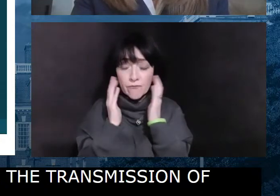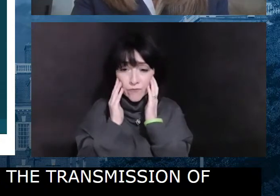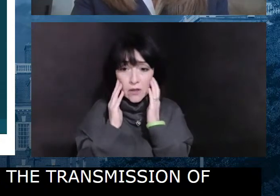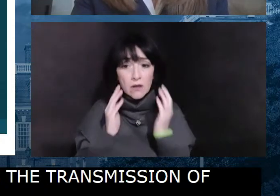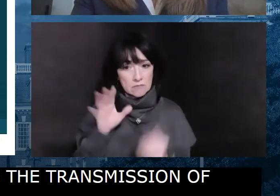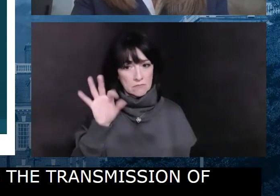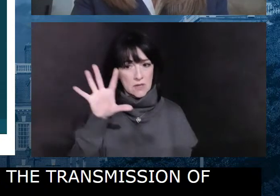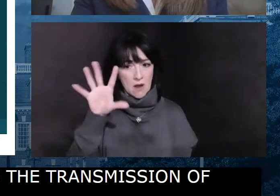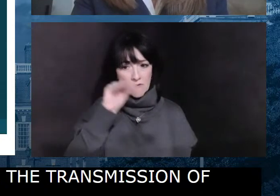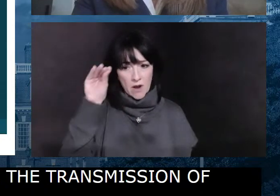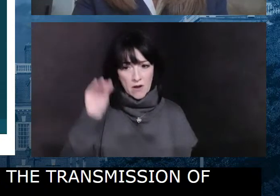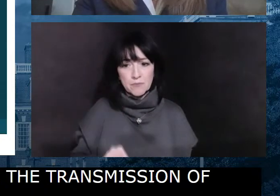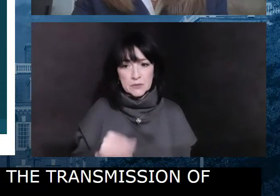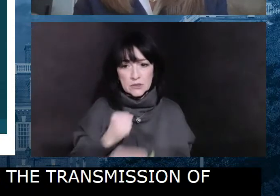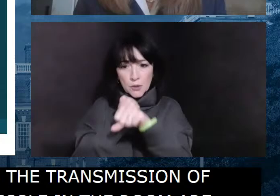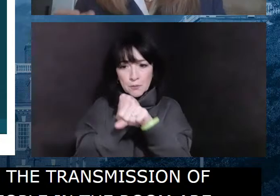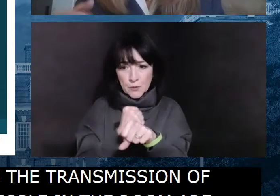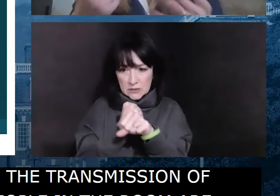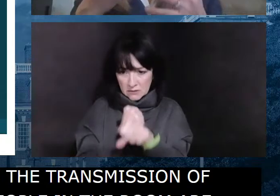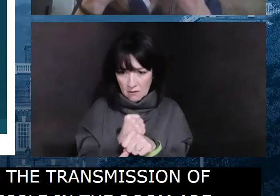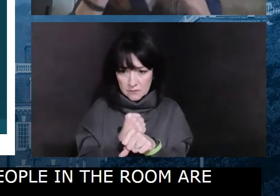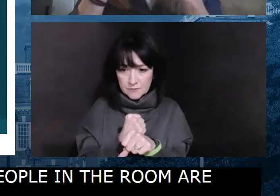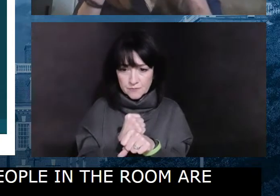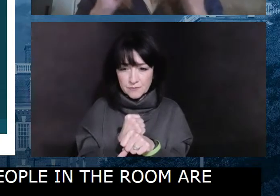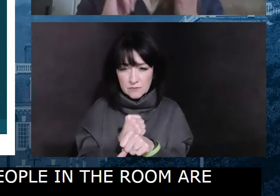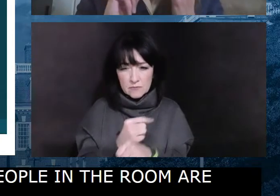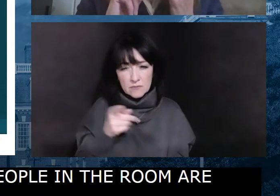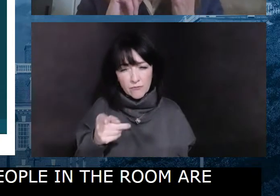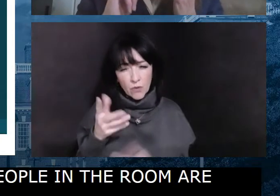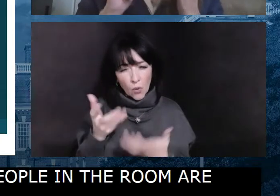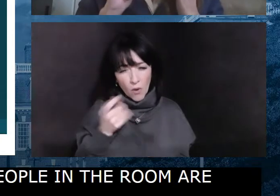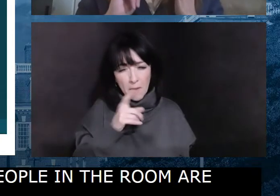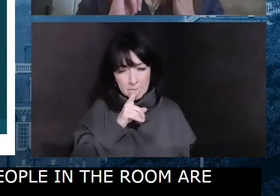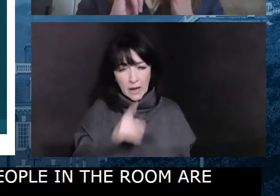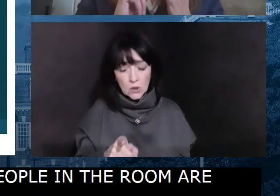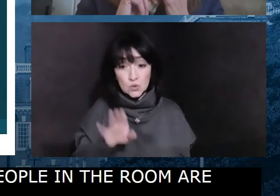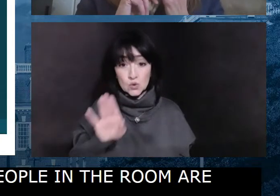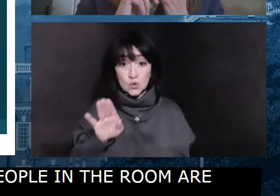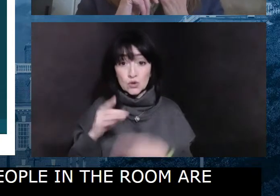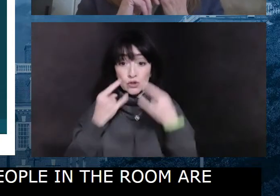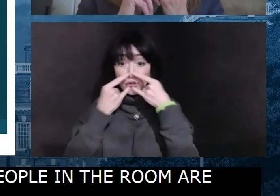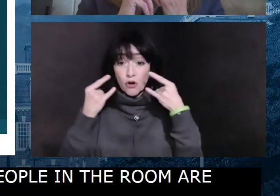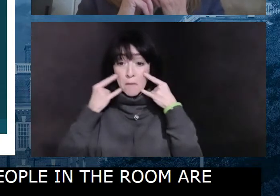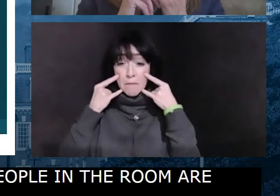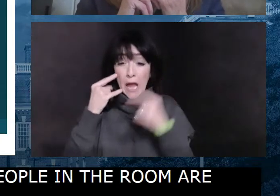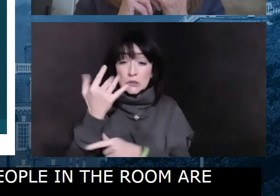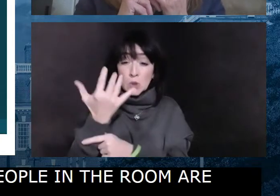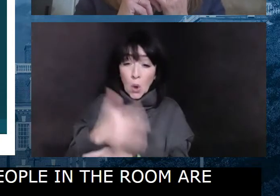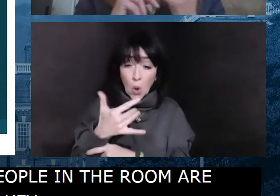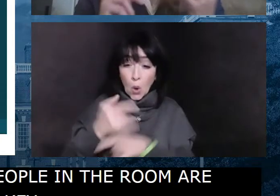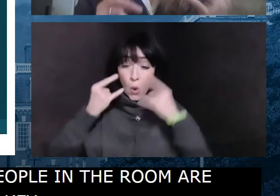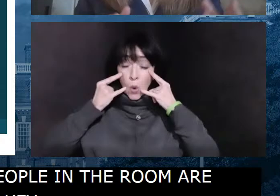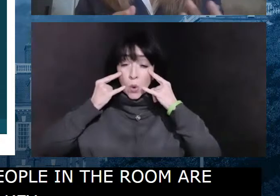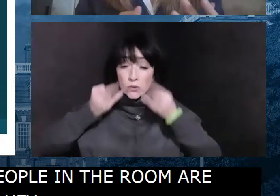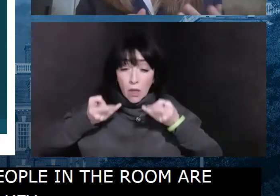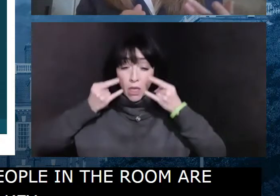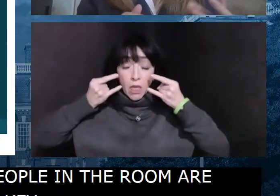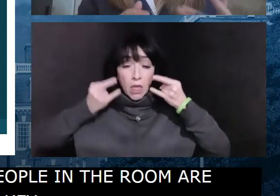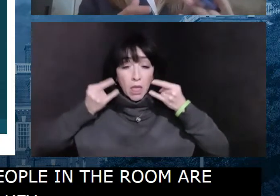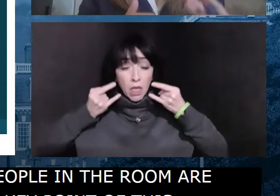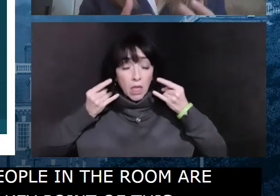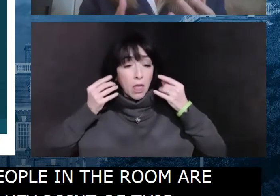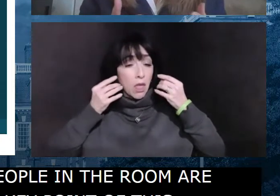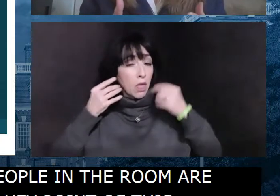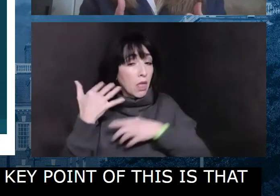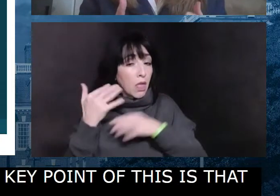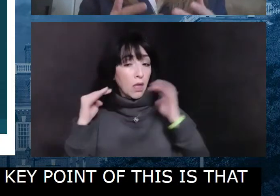you want to make sure that you have a mask that's really fitting tightly around your face. Double